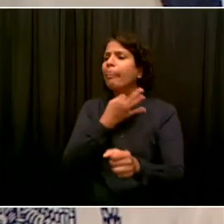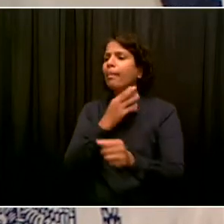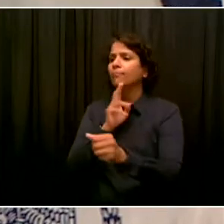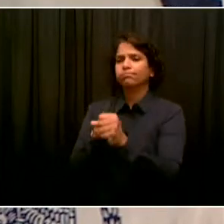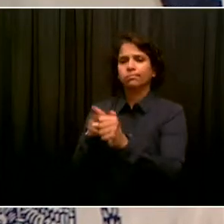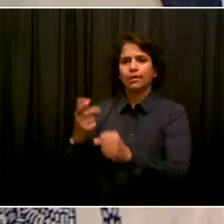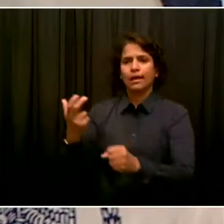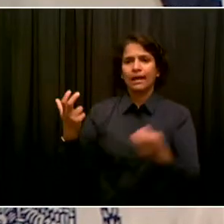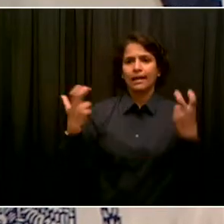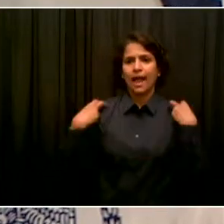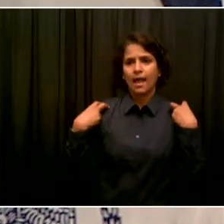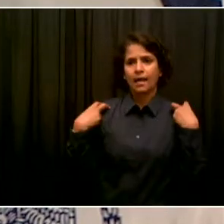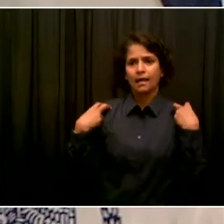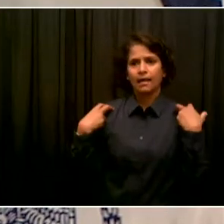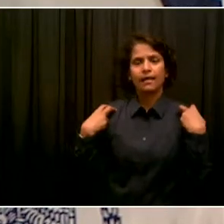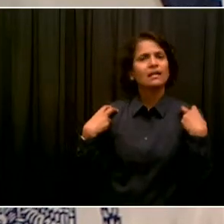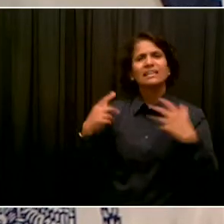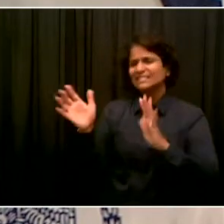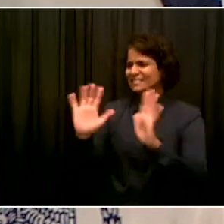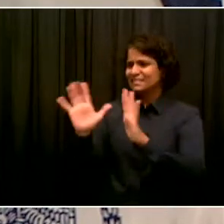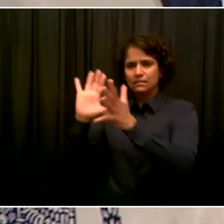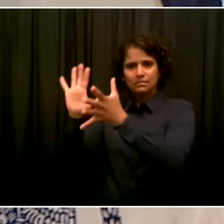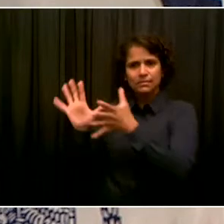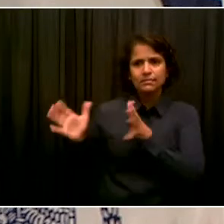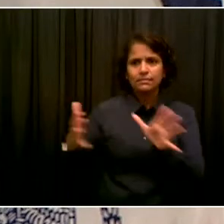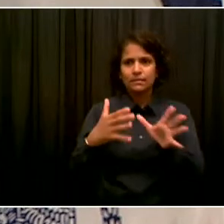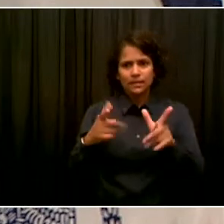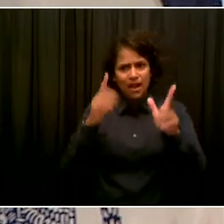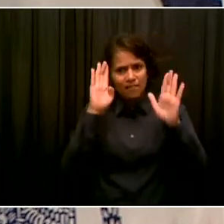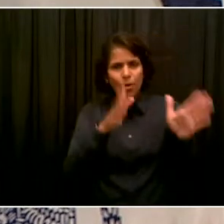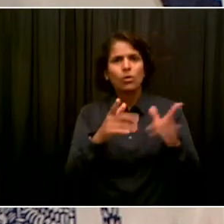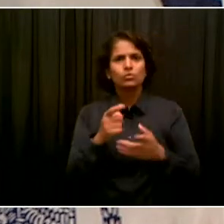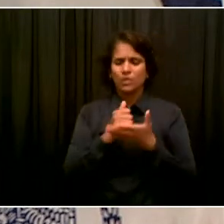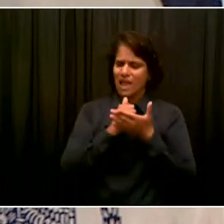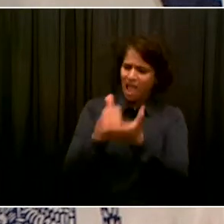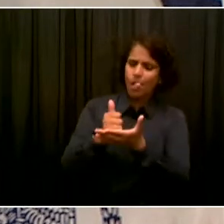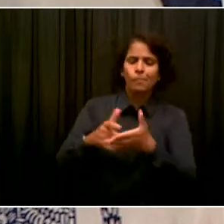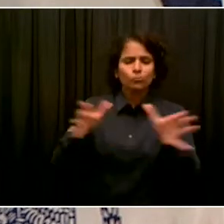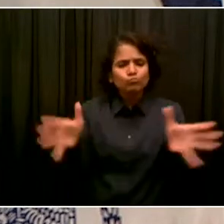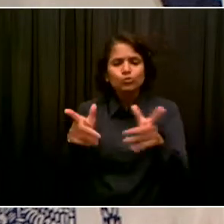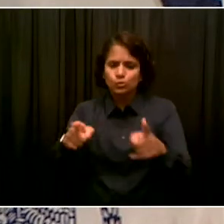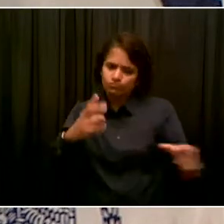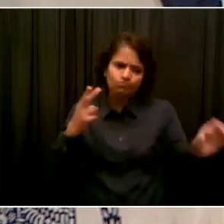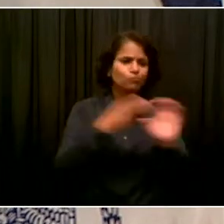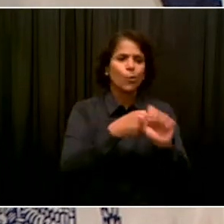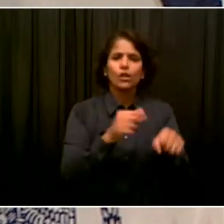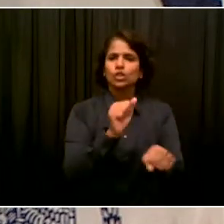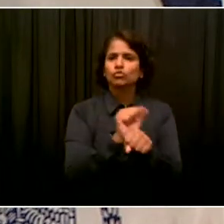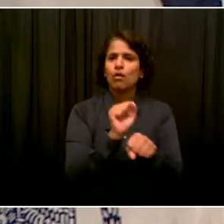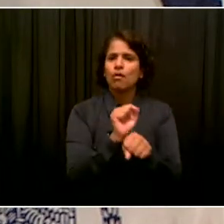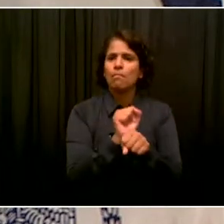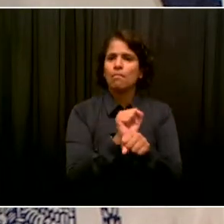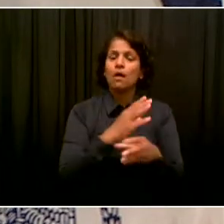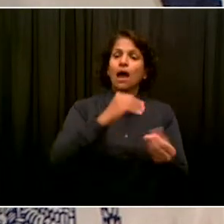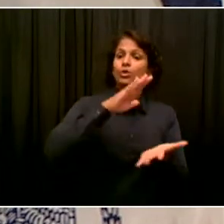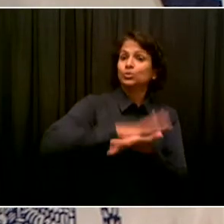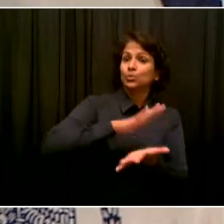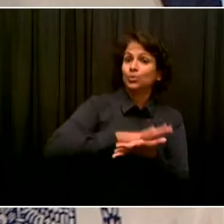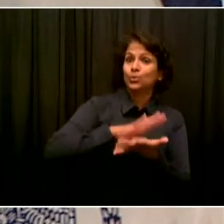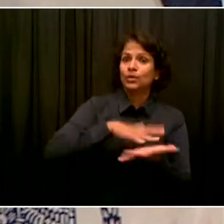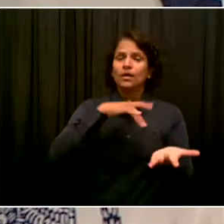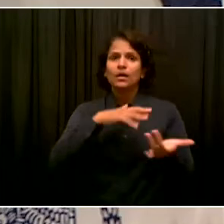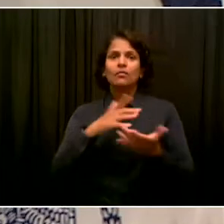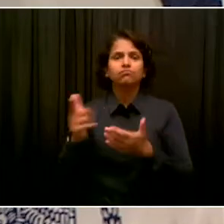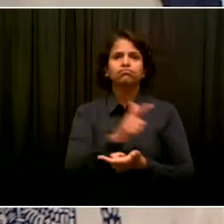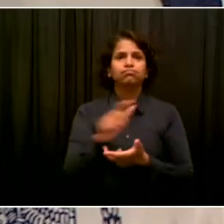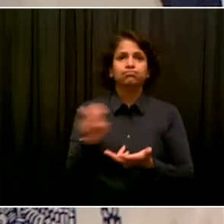So we're going to do that in a lot of ways. Today we're announcing something amazing. It is something that will reach kids in public